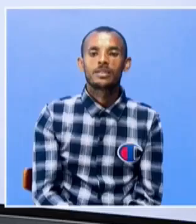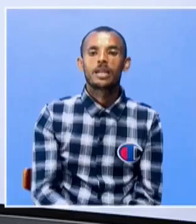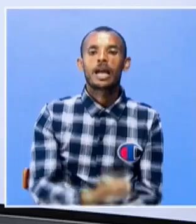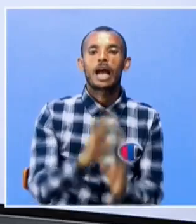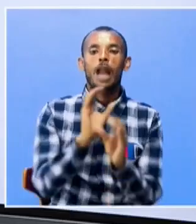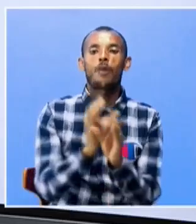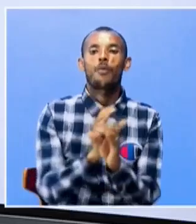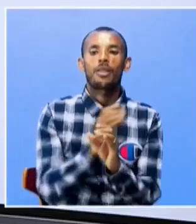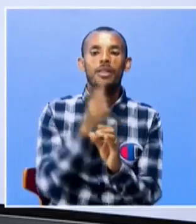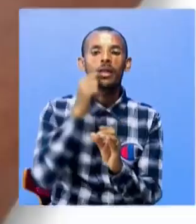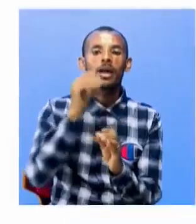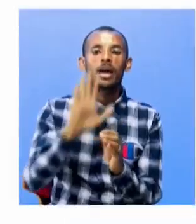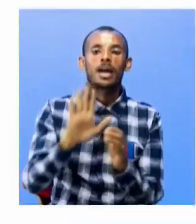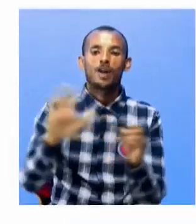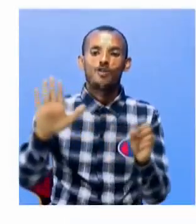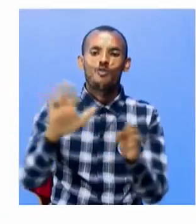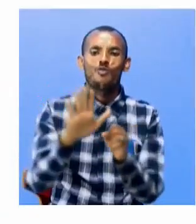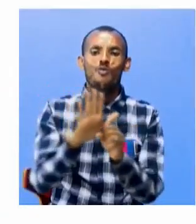Calculate her full salary.